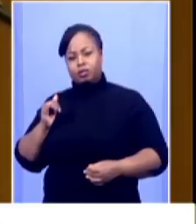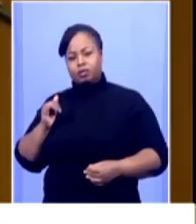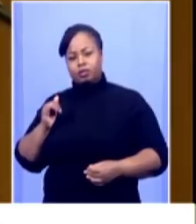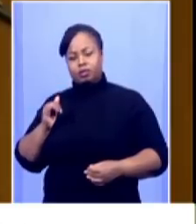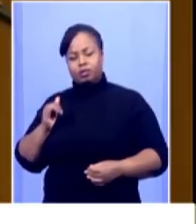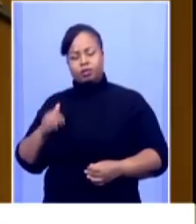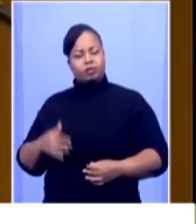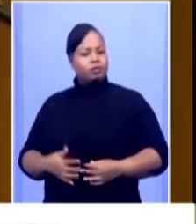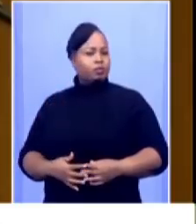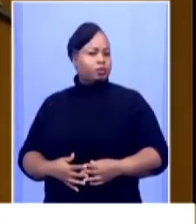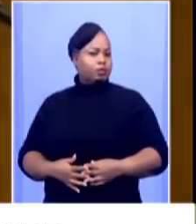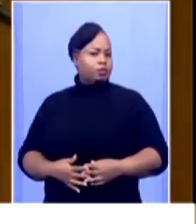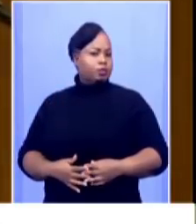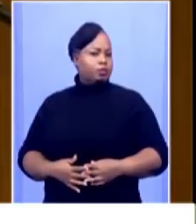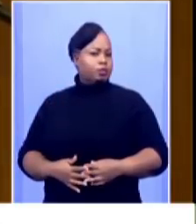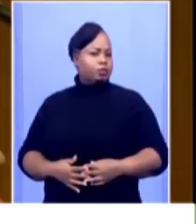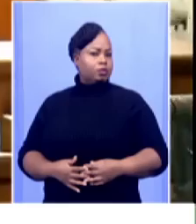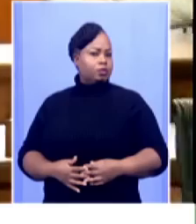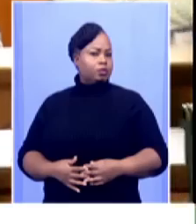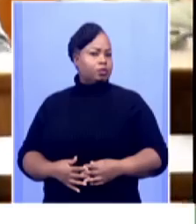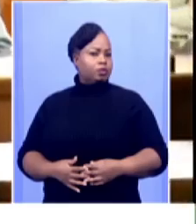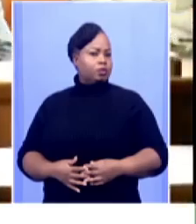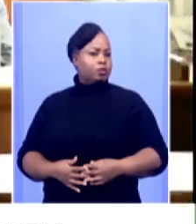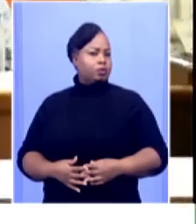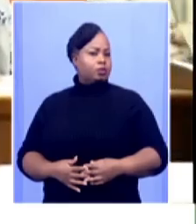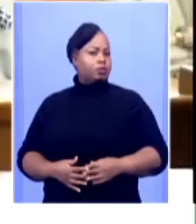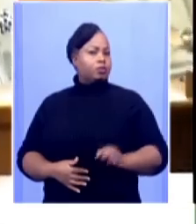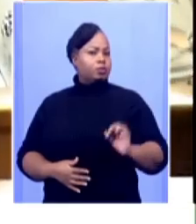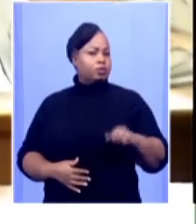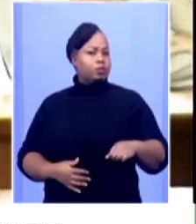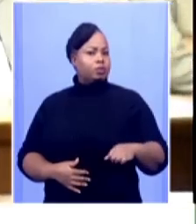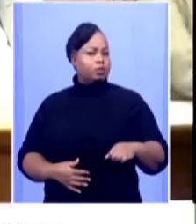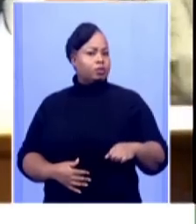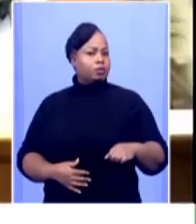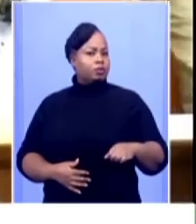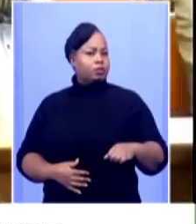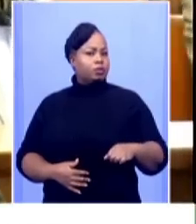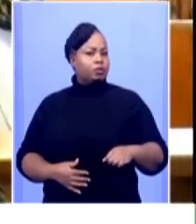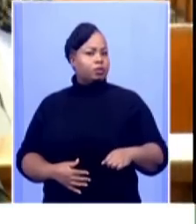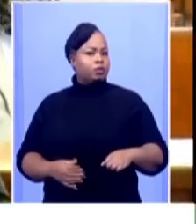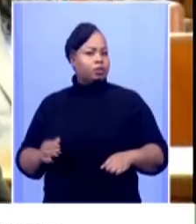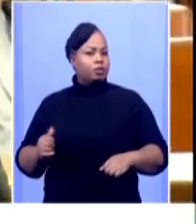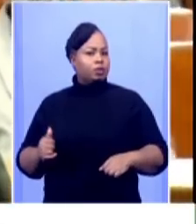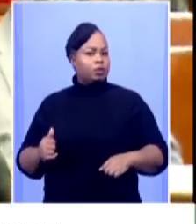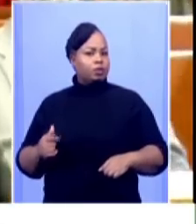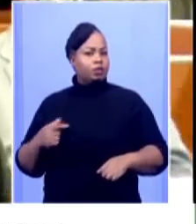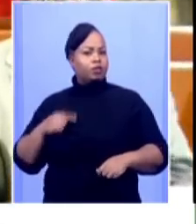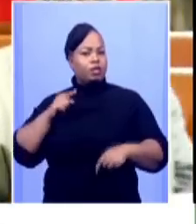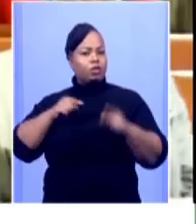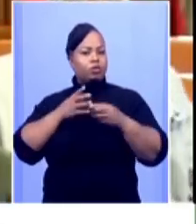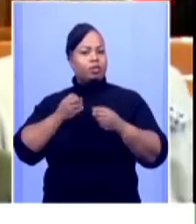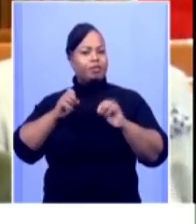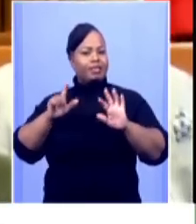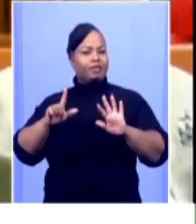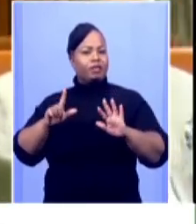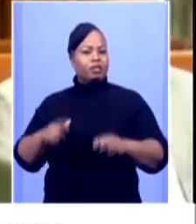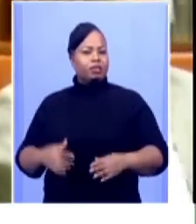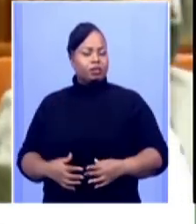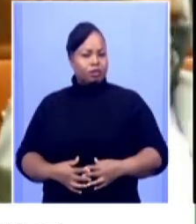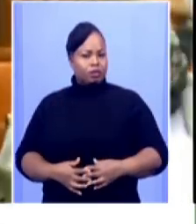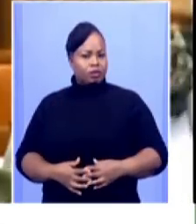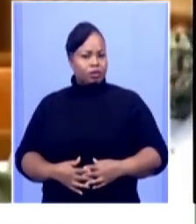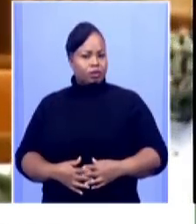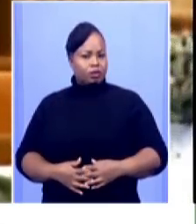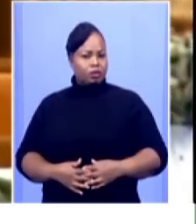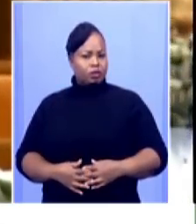lady. Oh yes, that's correct, yes. Yes, my lady. Therefore, I'm only appearing on behalf of accused number 7.